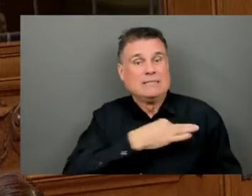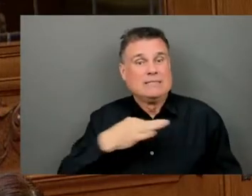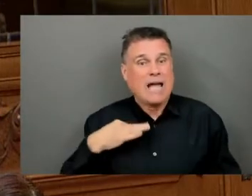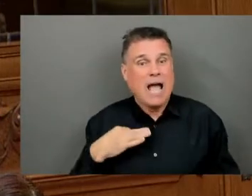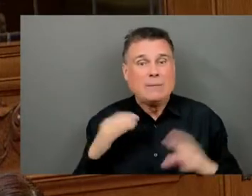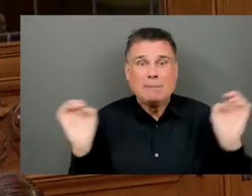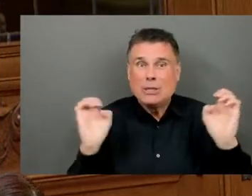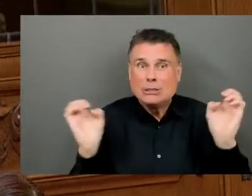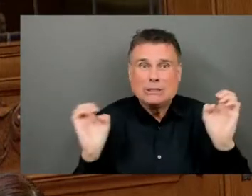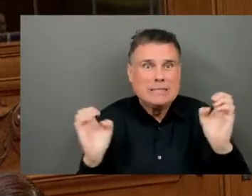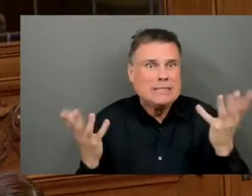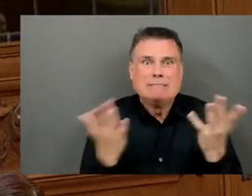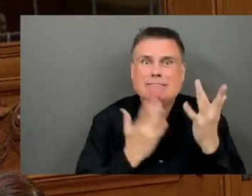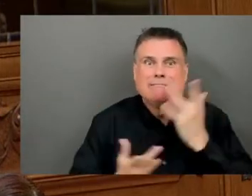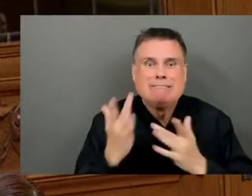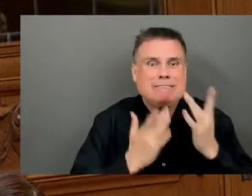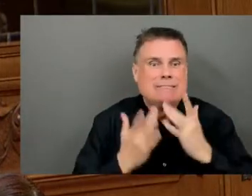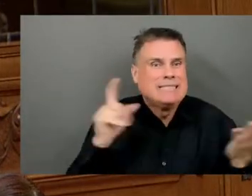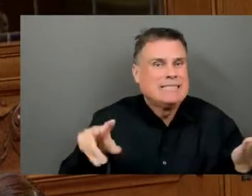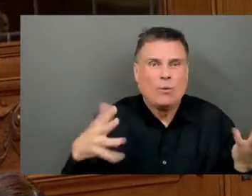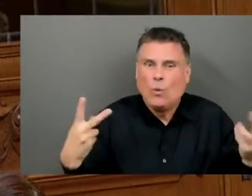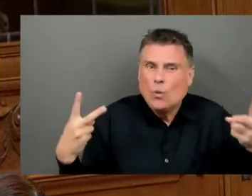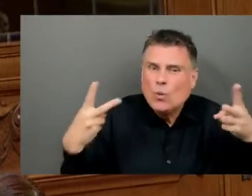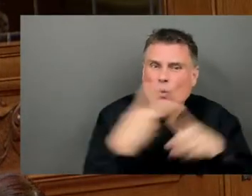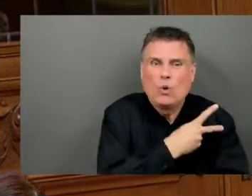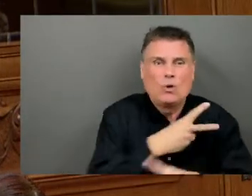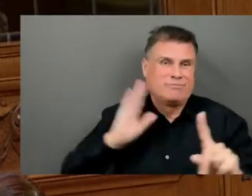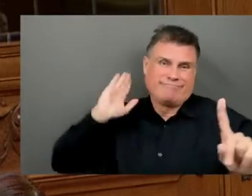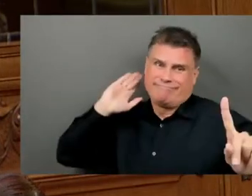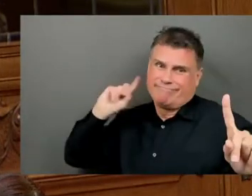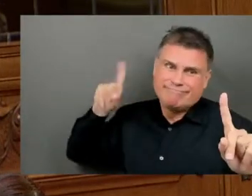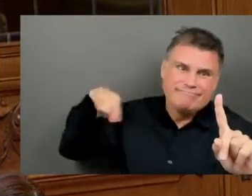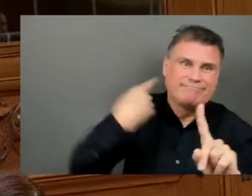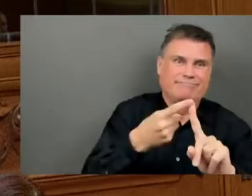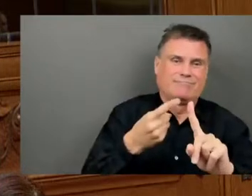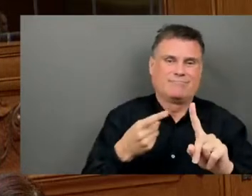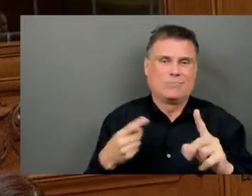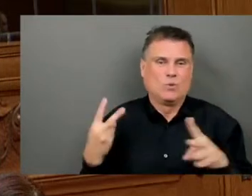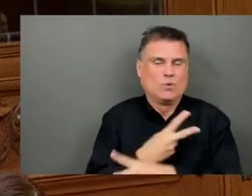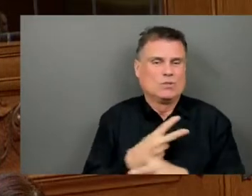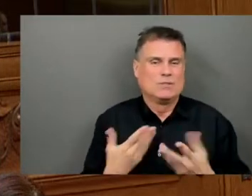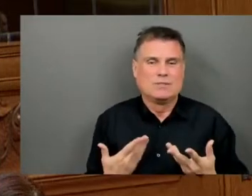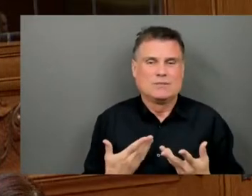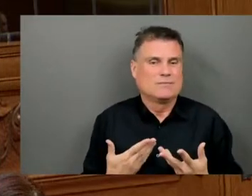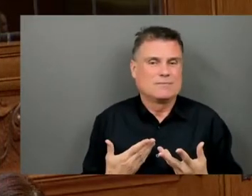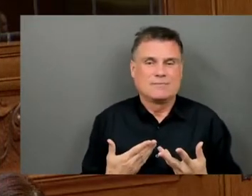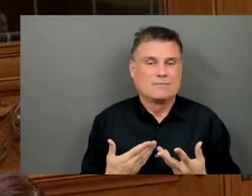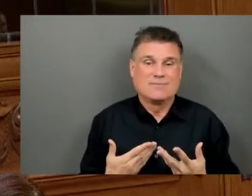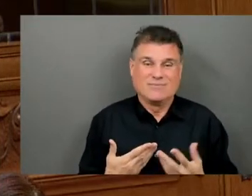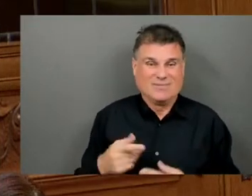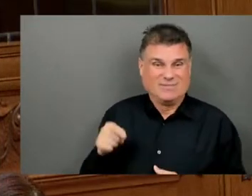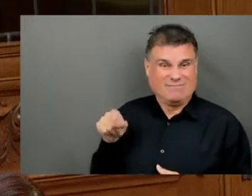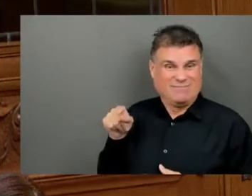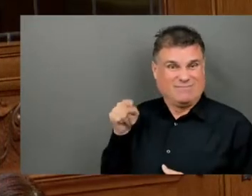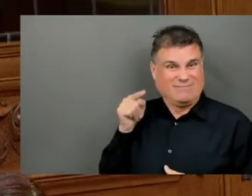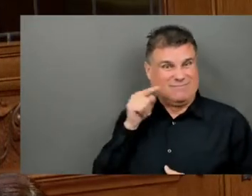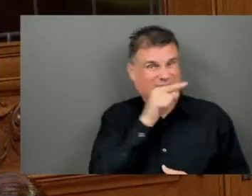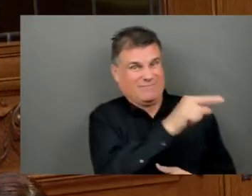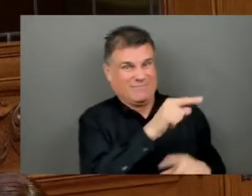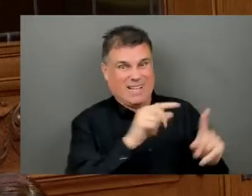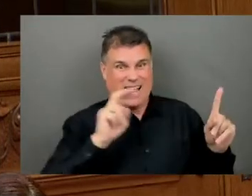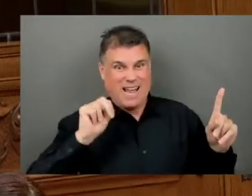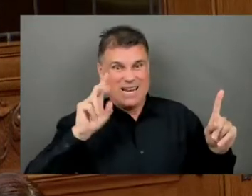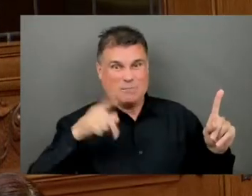seen. Mr. Speaker, we learned that this NDP premier is forcing healthcare workers to